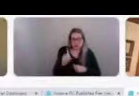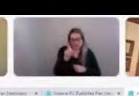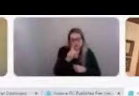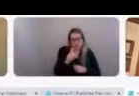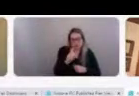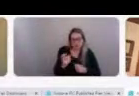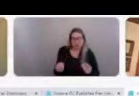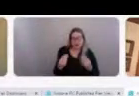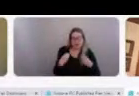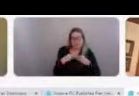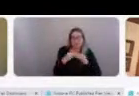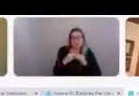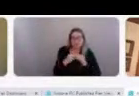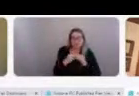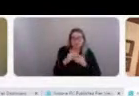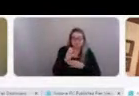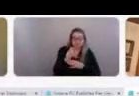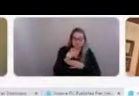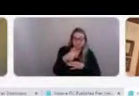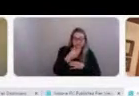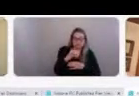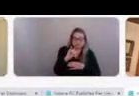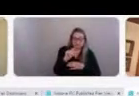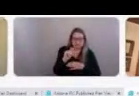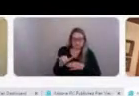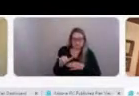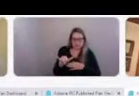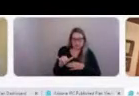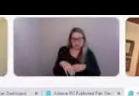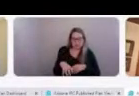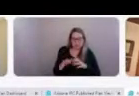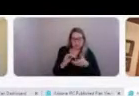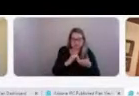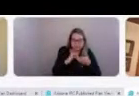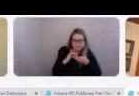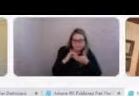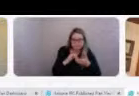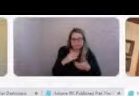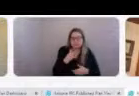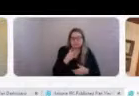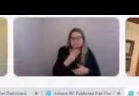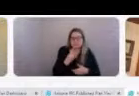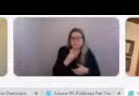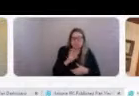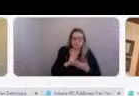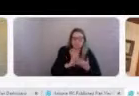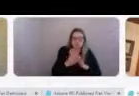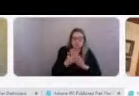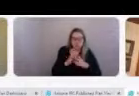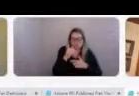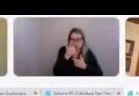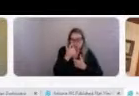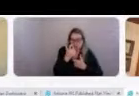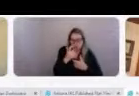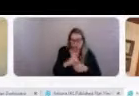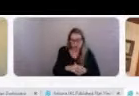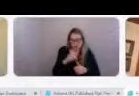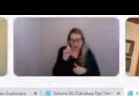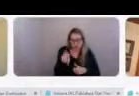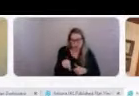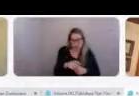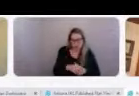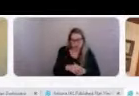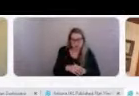about more equity and synergies by uniting our voices around our community interests and needs